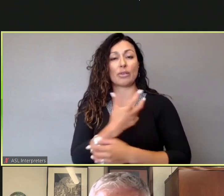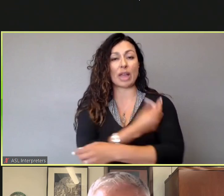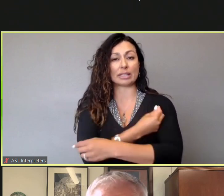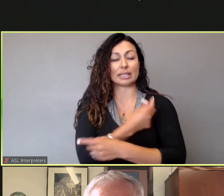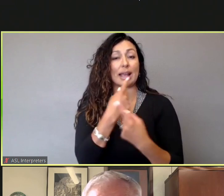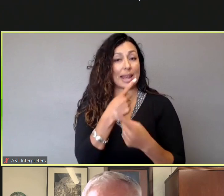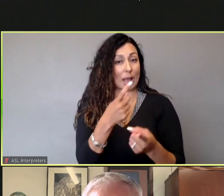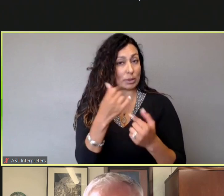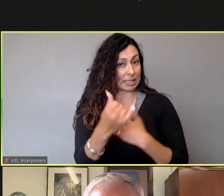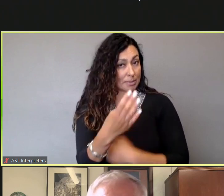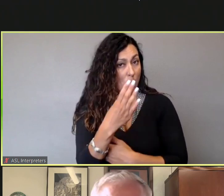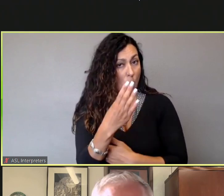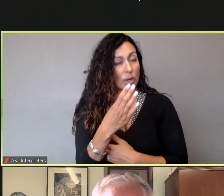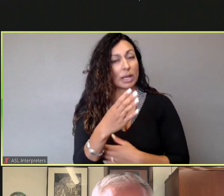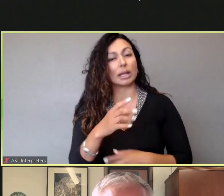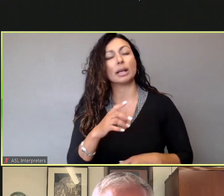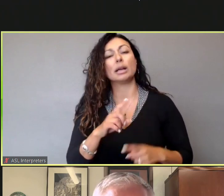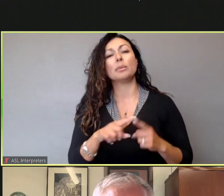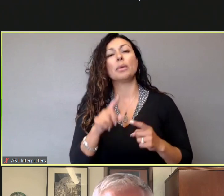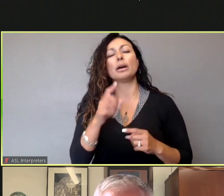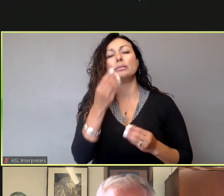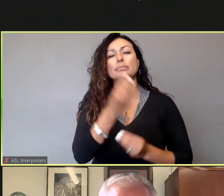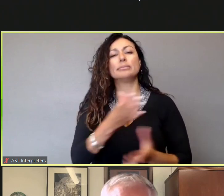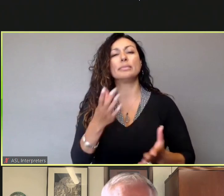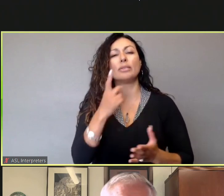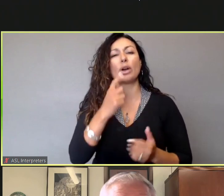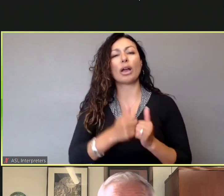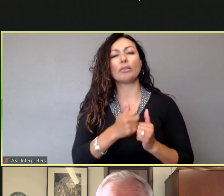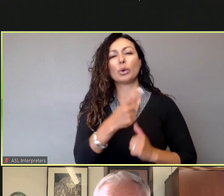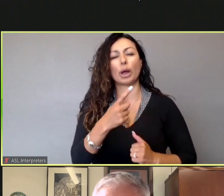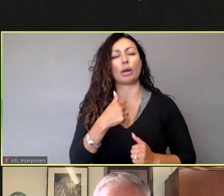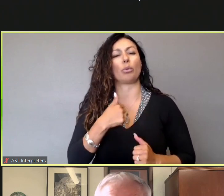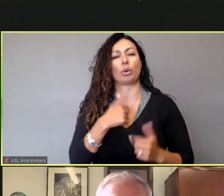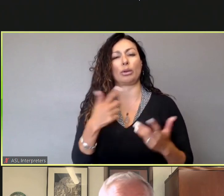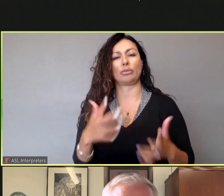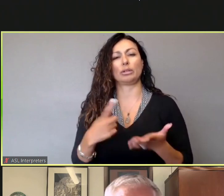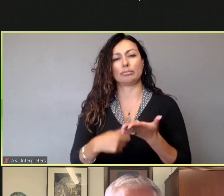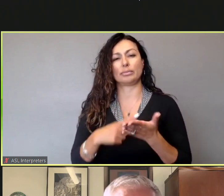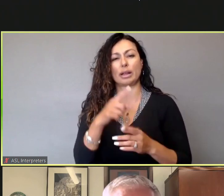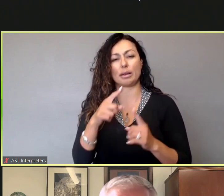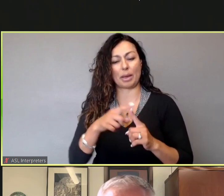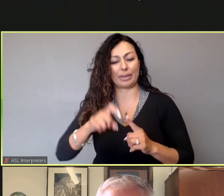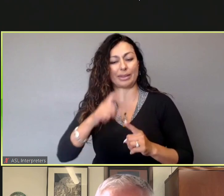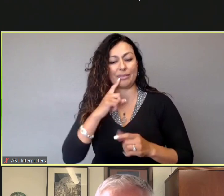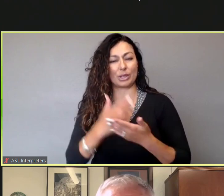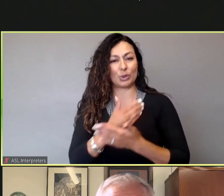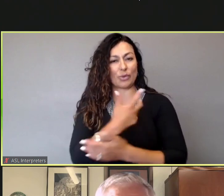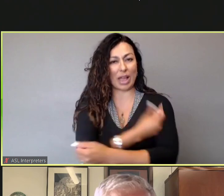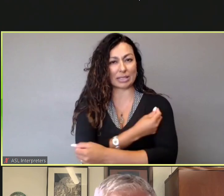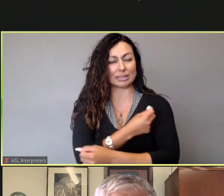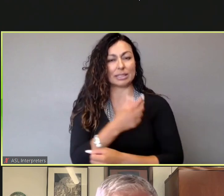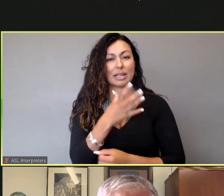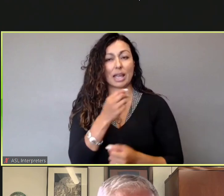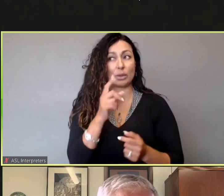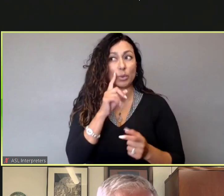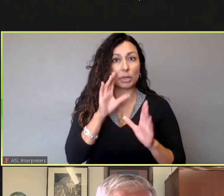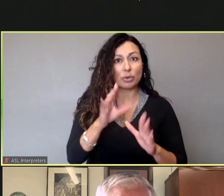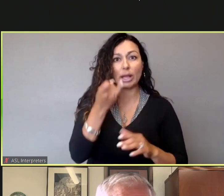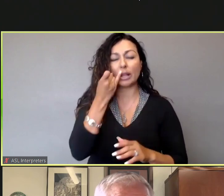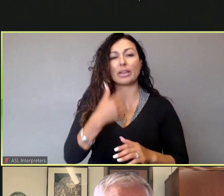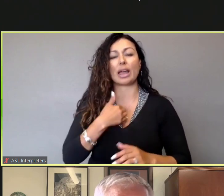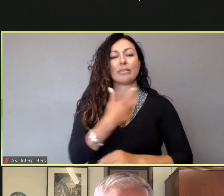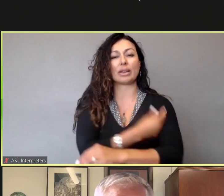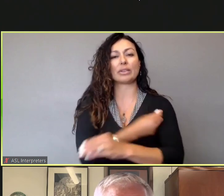morning. But just so everyone knows, we've been talking about the need for new vaccines and how great it would be if we had a vaccine that was